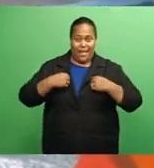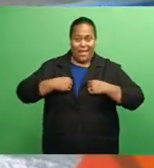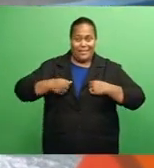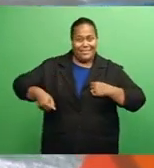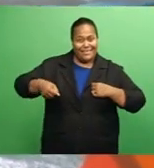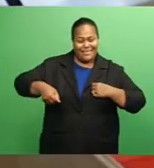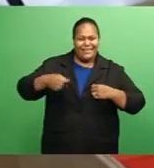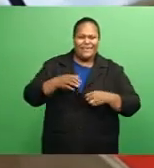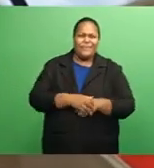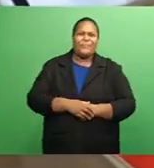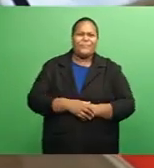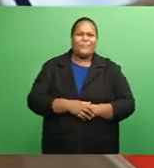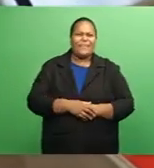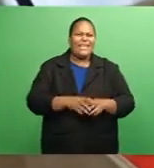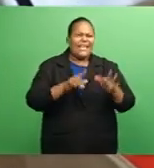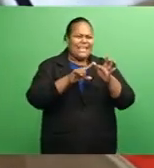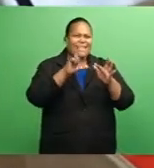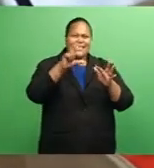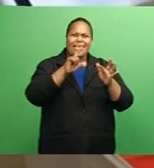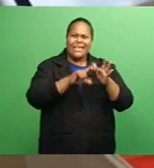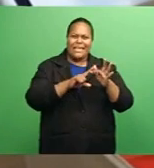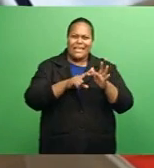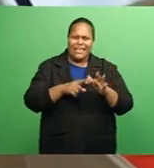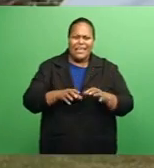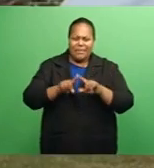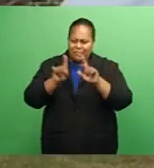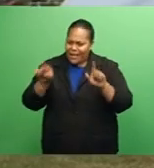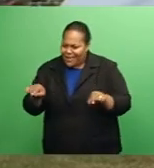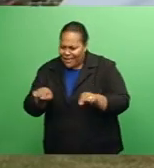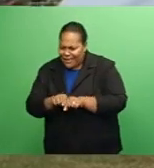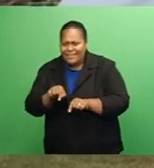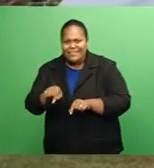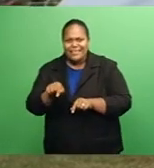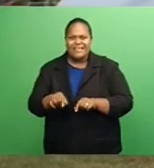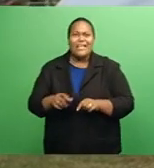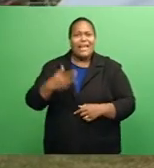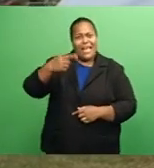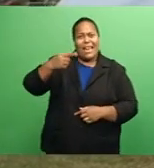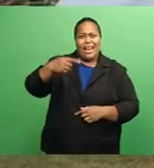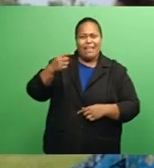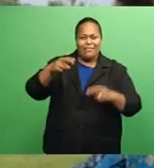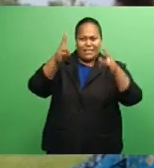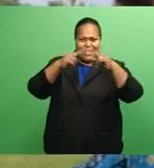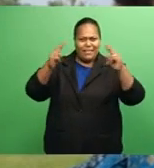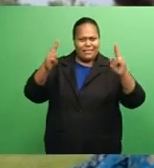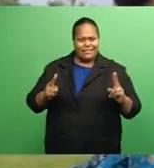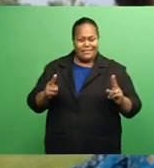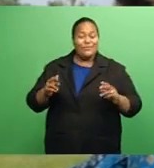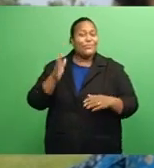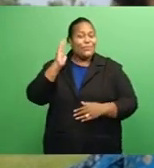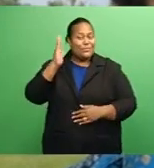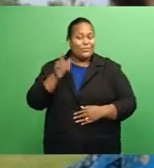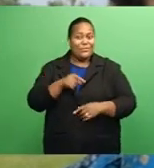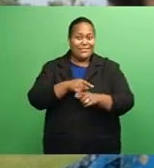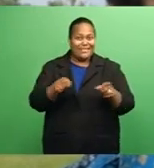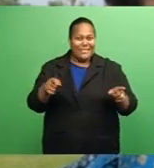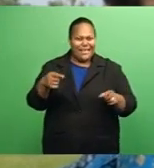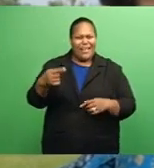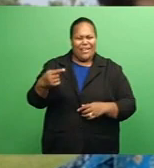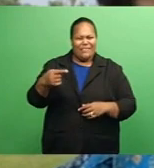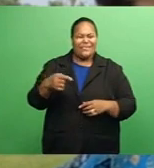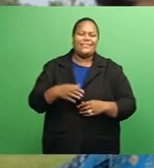development kits, 60 recreation kits, and 11 school tents to the affected schools. I am pleased to